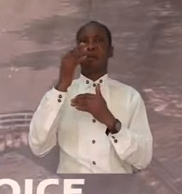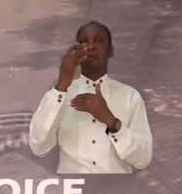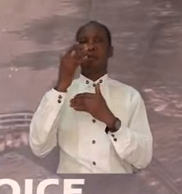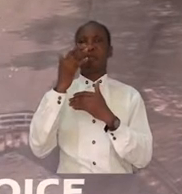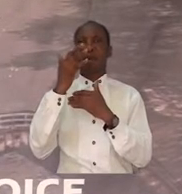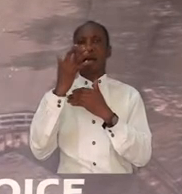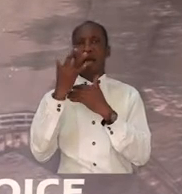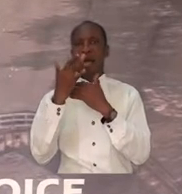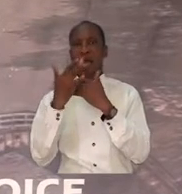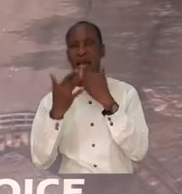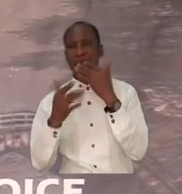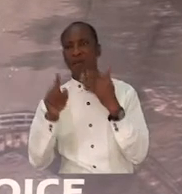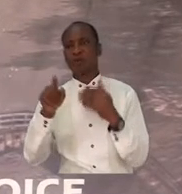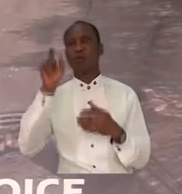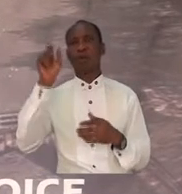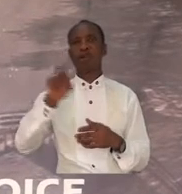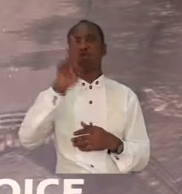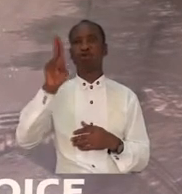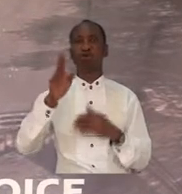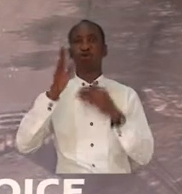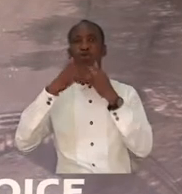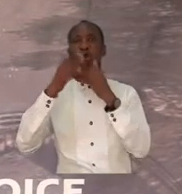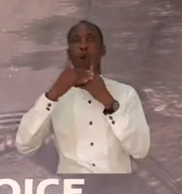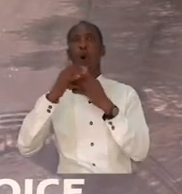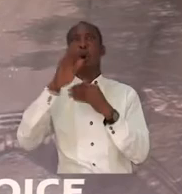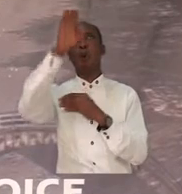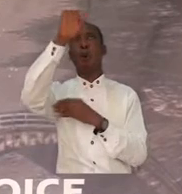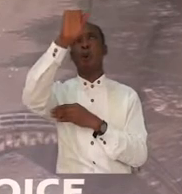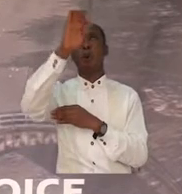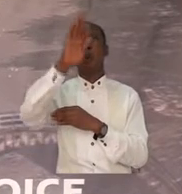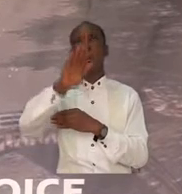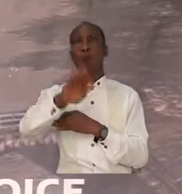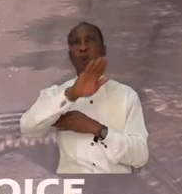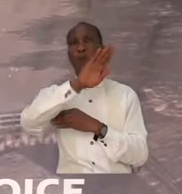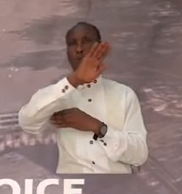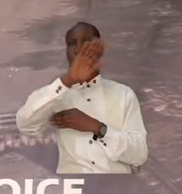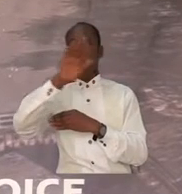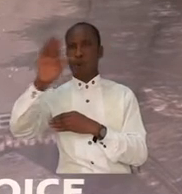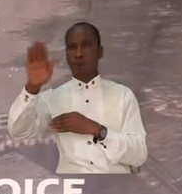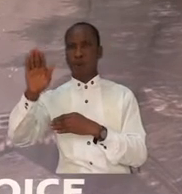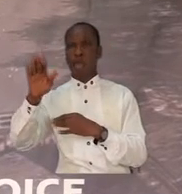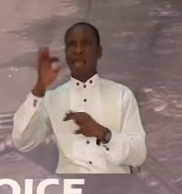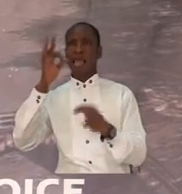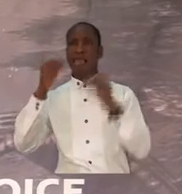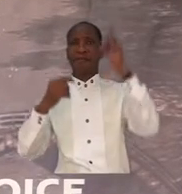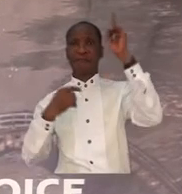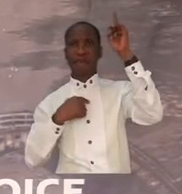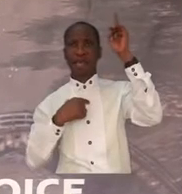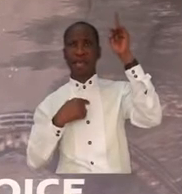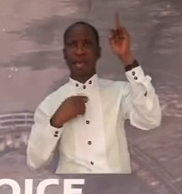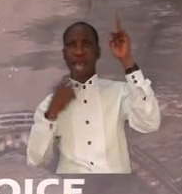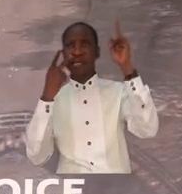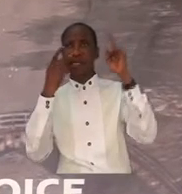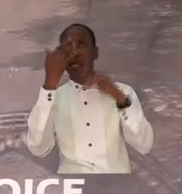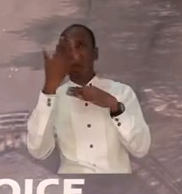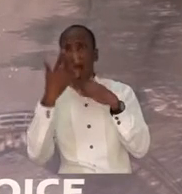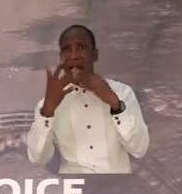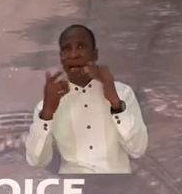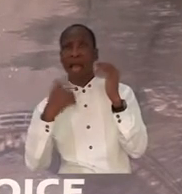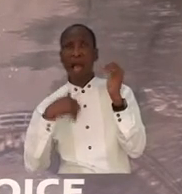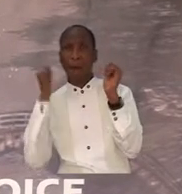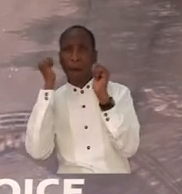where you are. And when I see the blood, I will pass over you, and the plague shall not